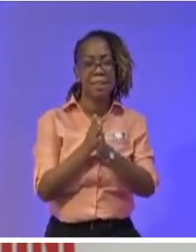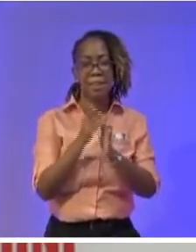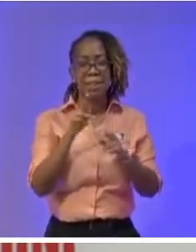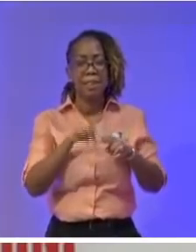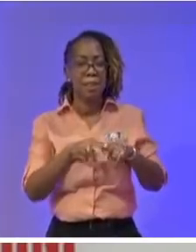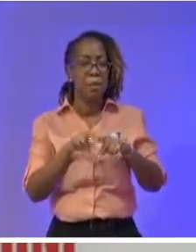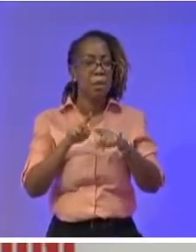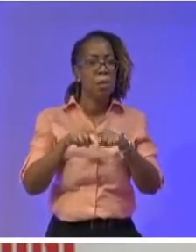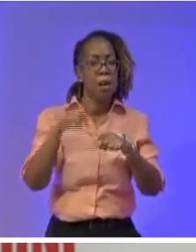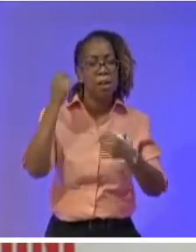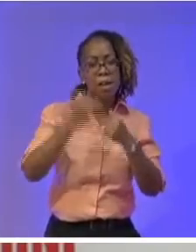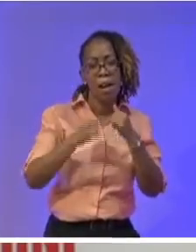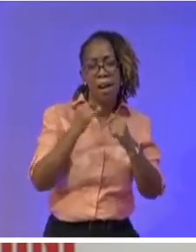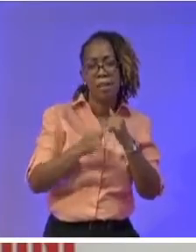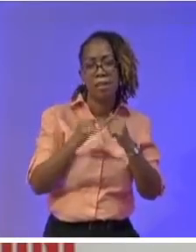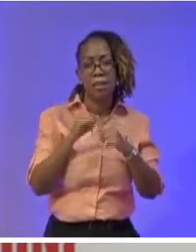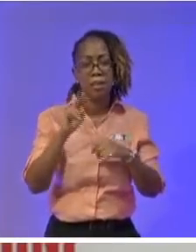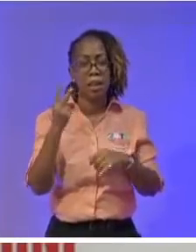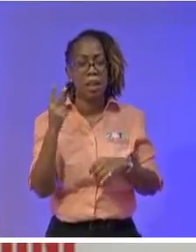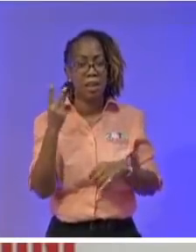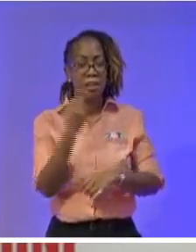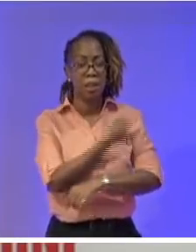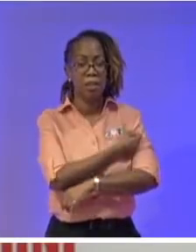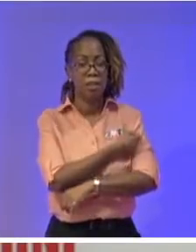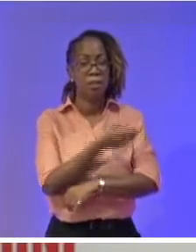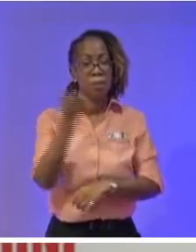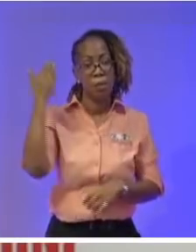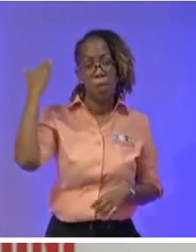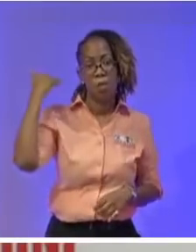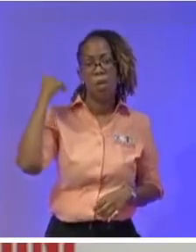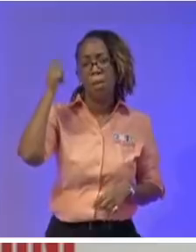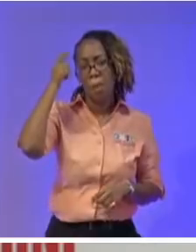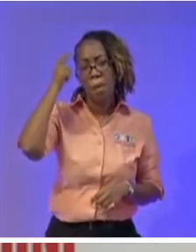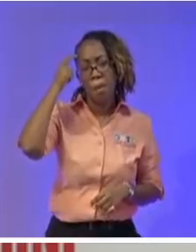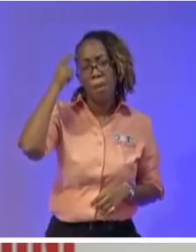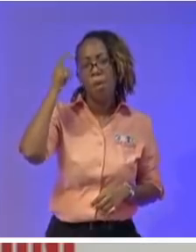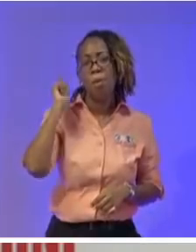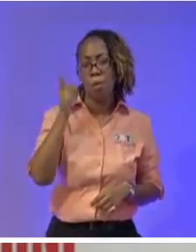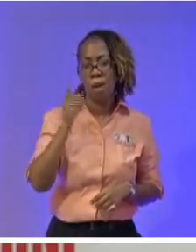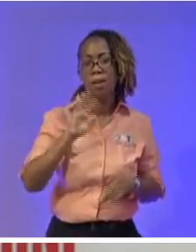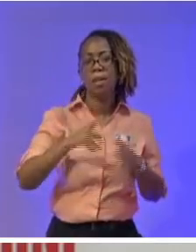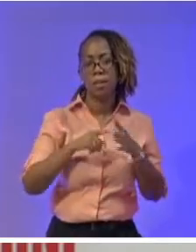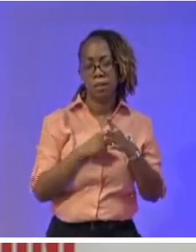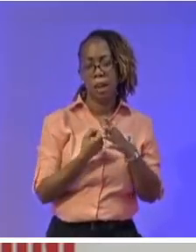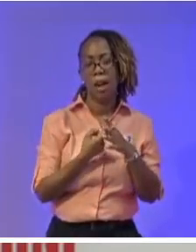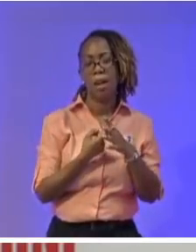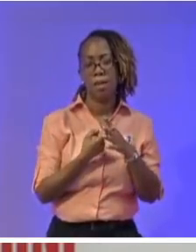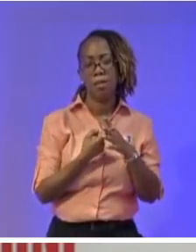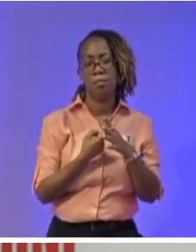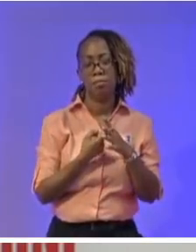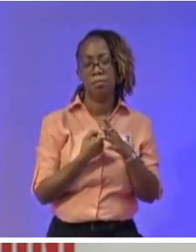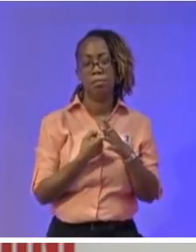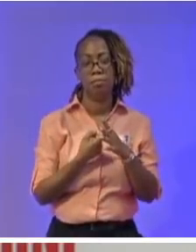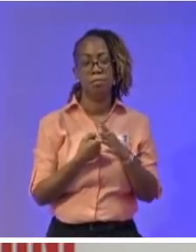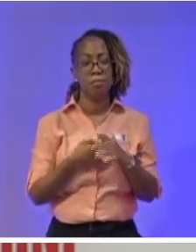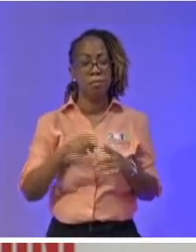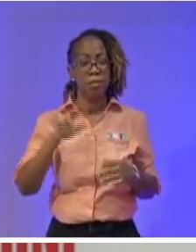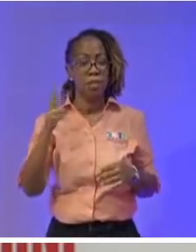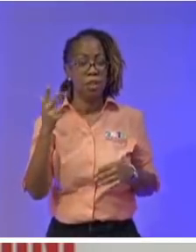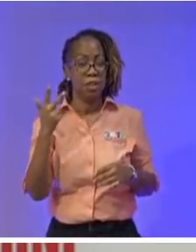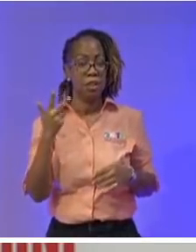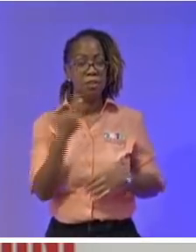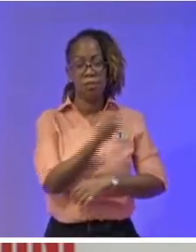shot, your turn will come very soon, and we will roll out those dates for the